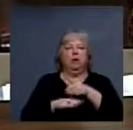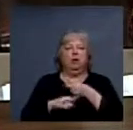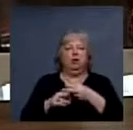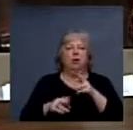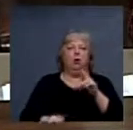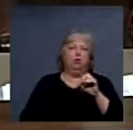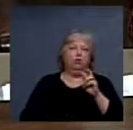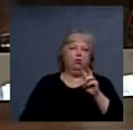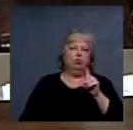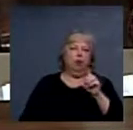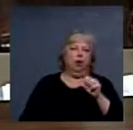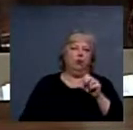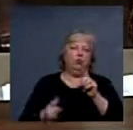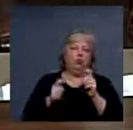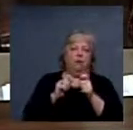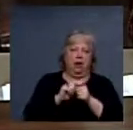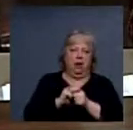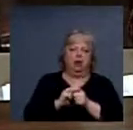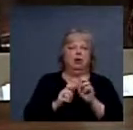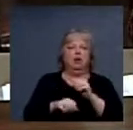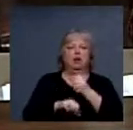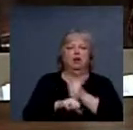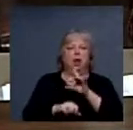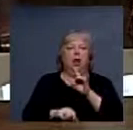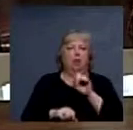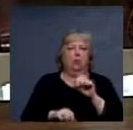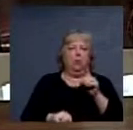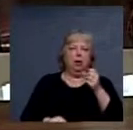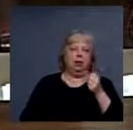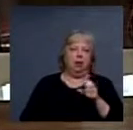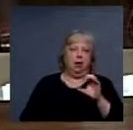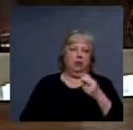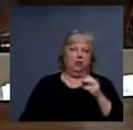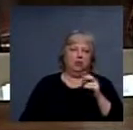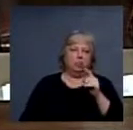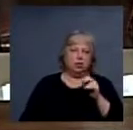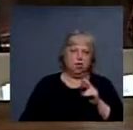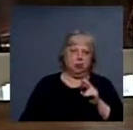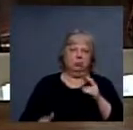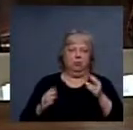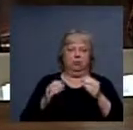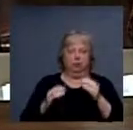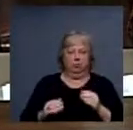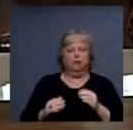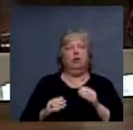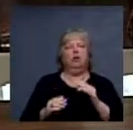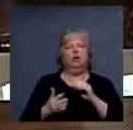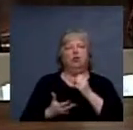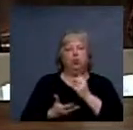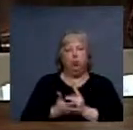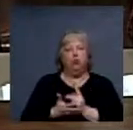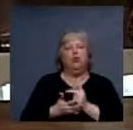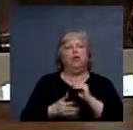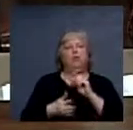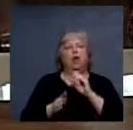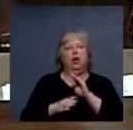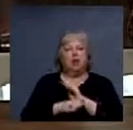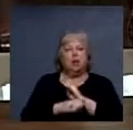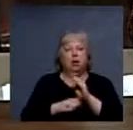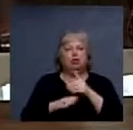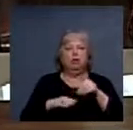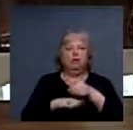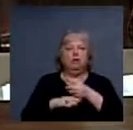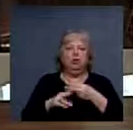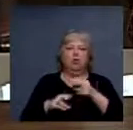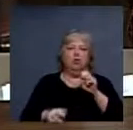Rawls Revised Short Form PDC, located at 801 South Chester Street. An ordinance to approve a planned zoning development, establish a planned commercial district